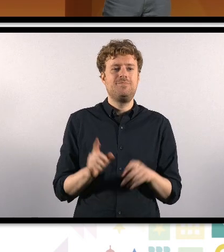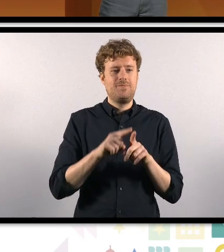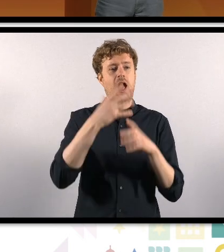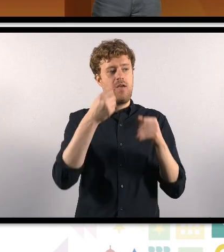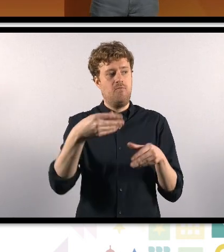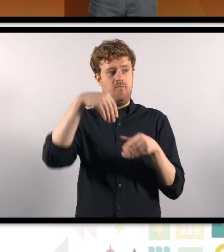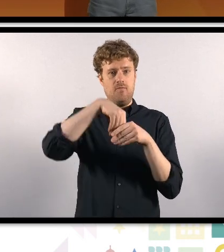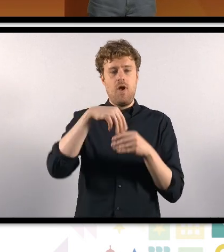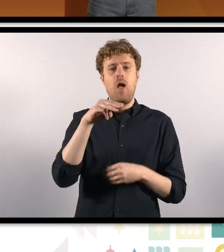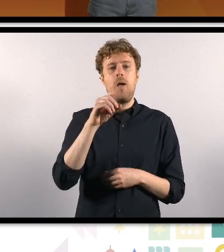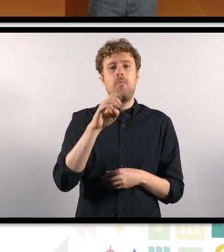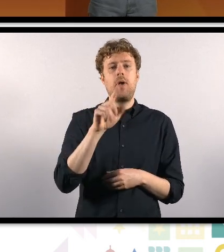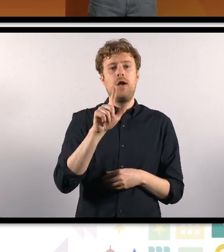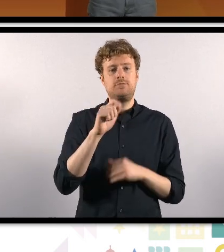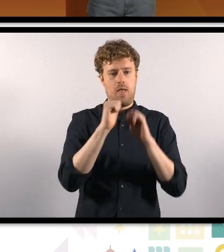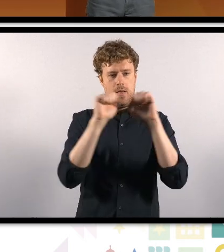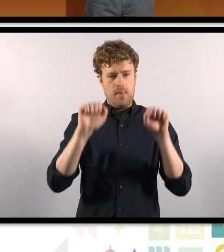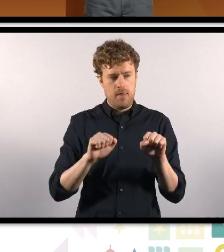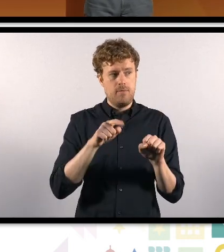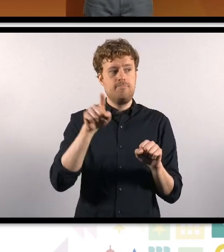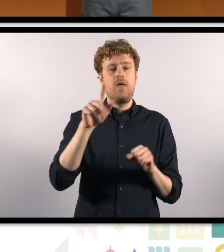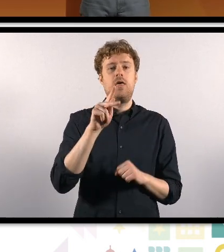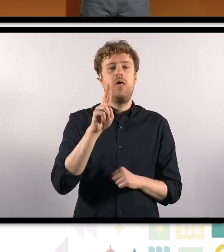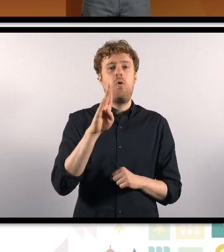adding the data, as well as using